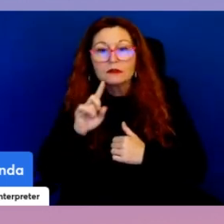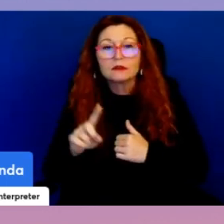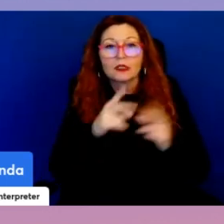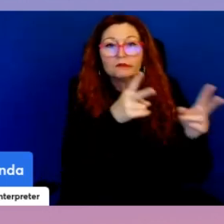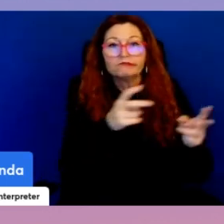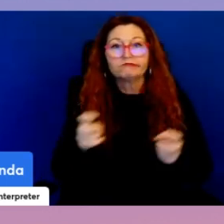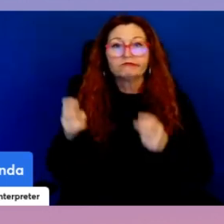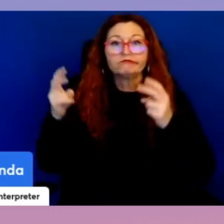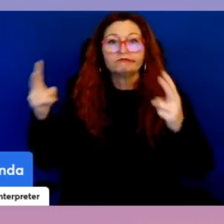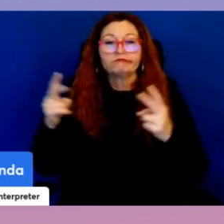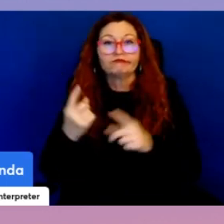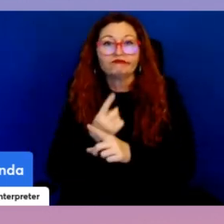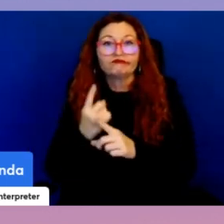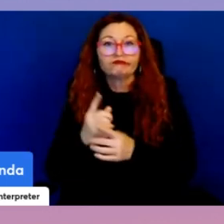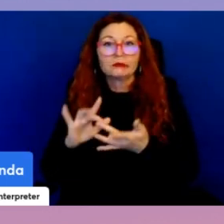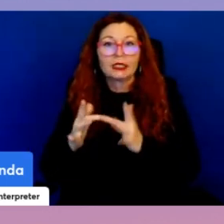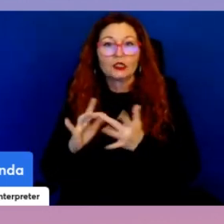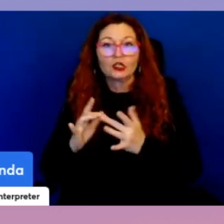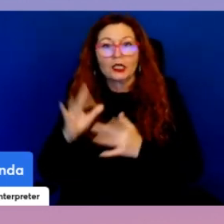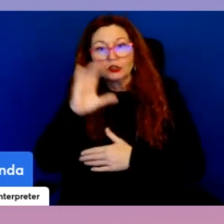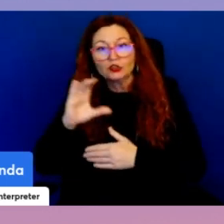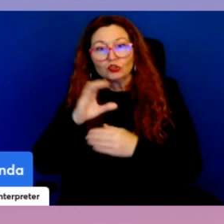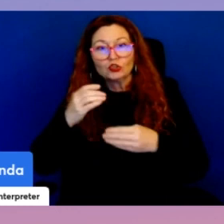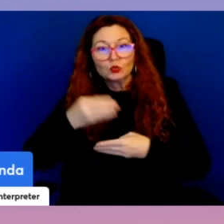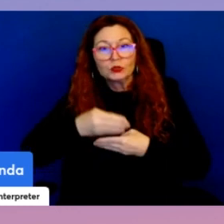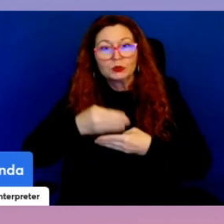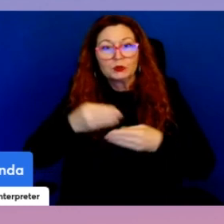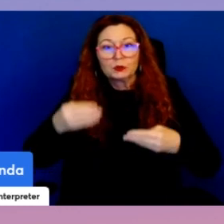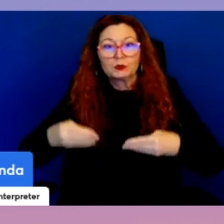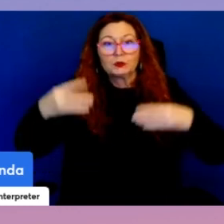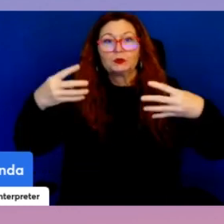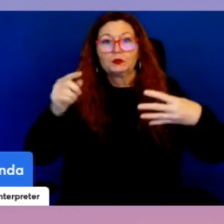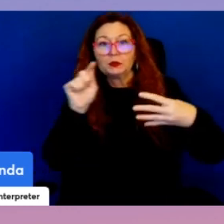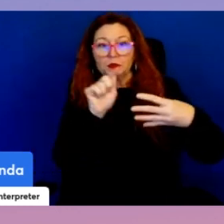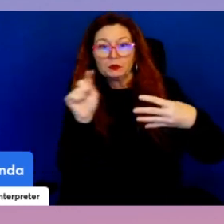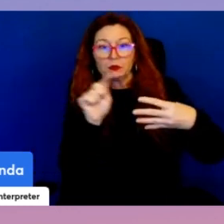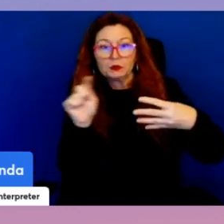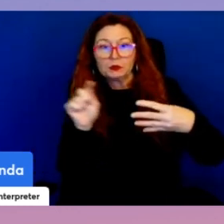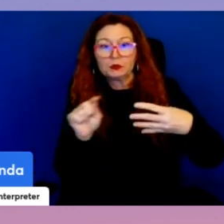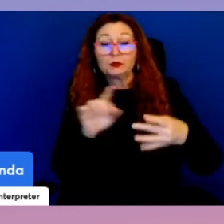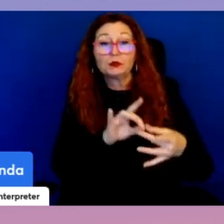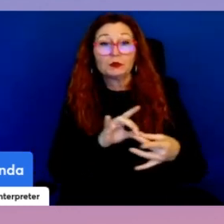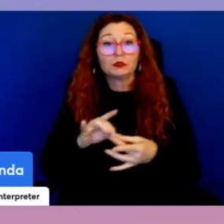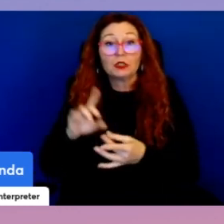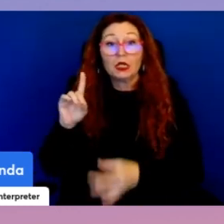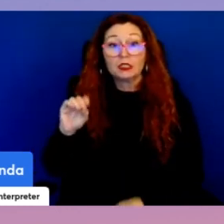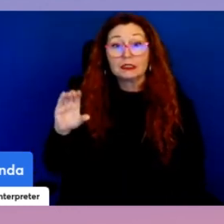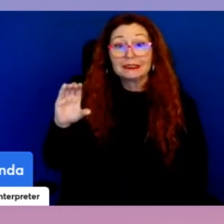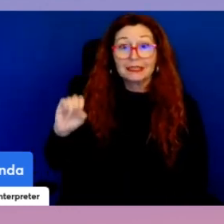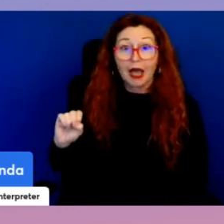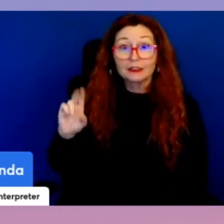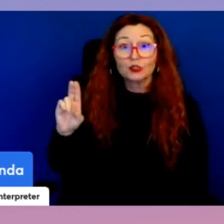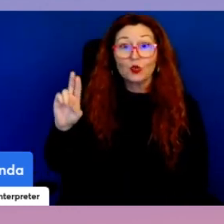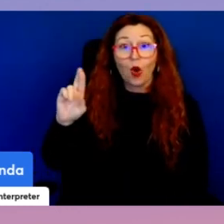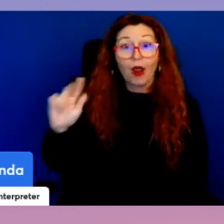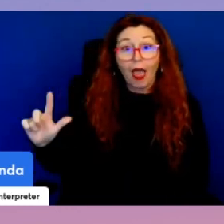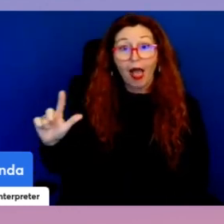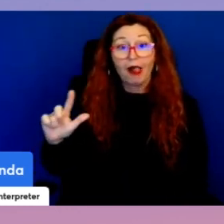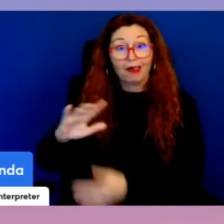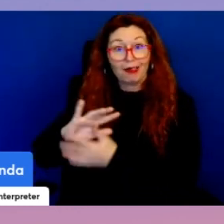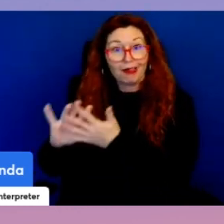window, and here's our fast API running. If I go to the docs URL, I can see all my